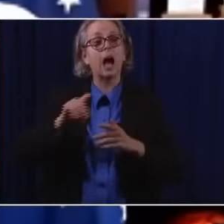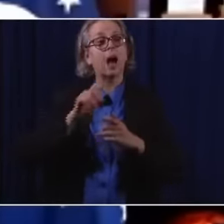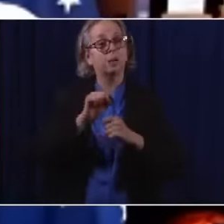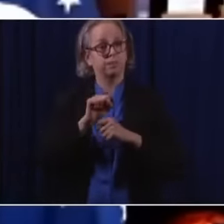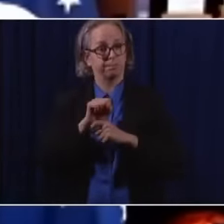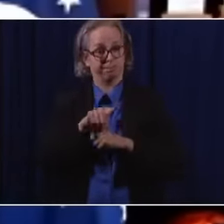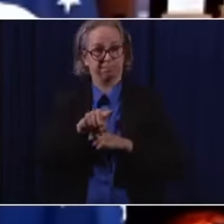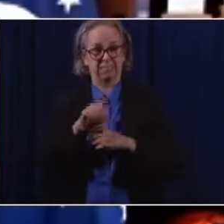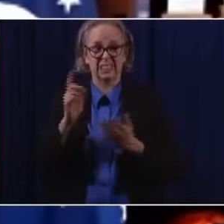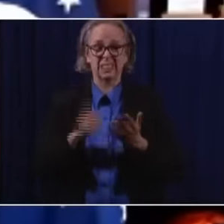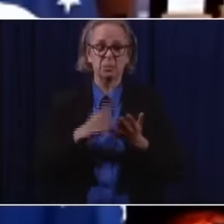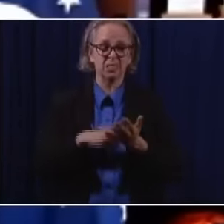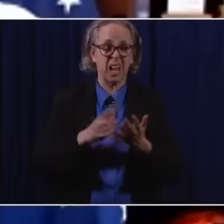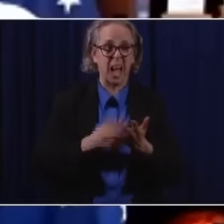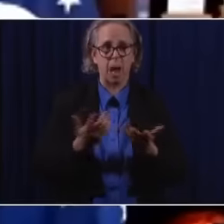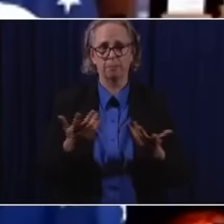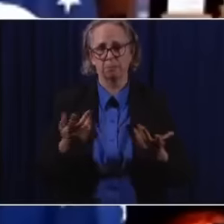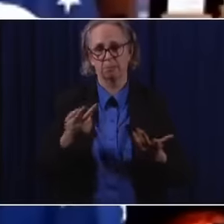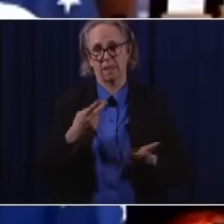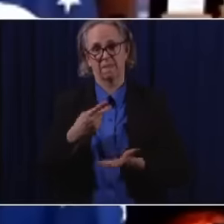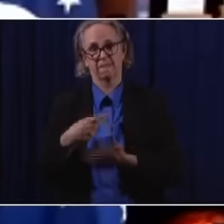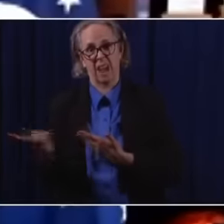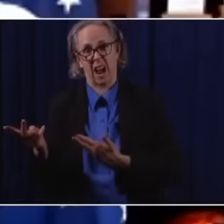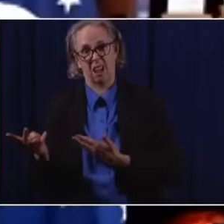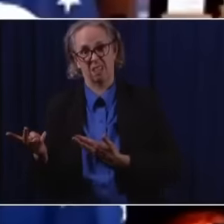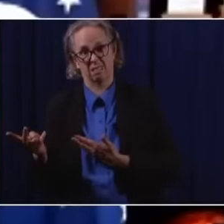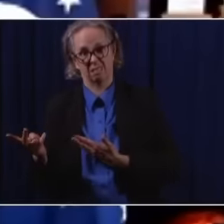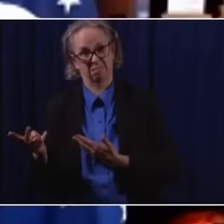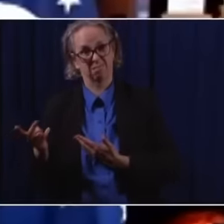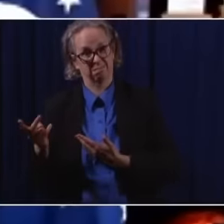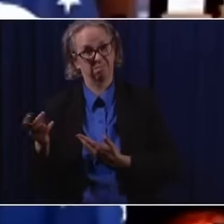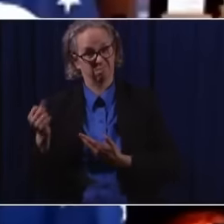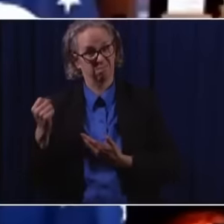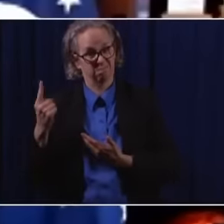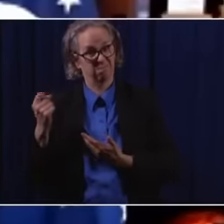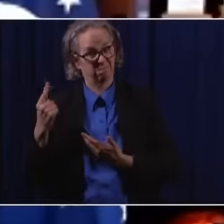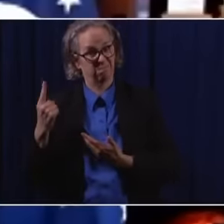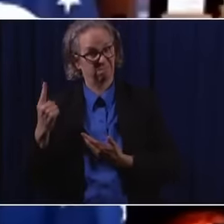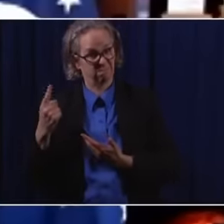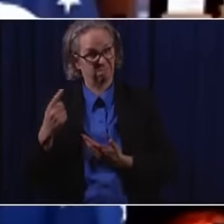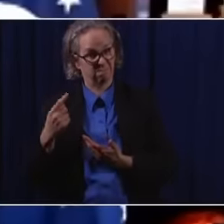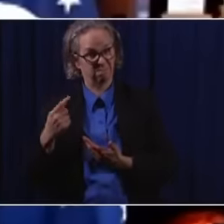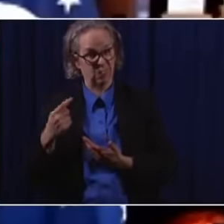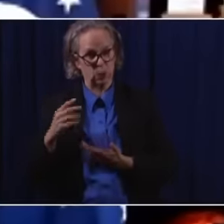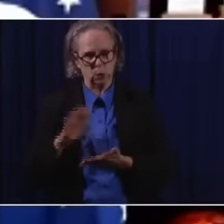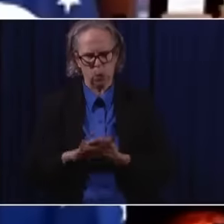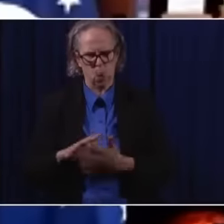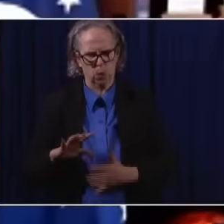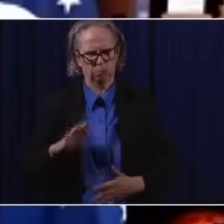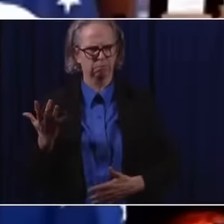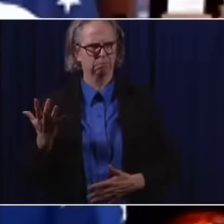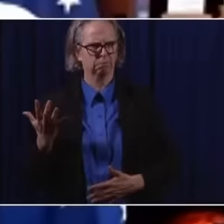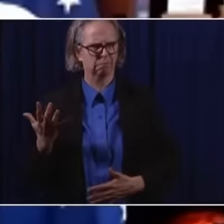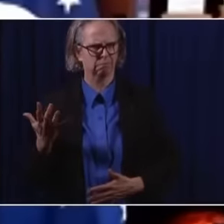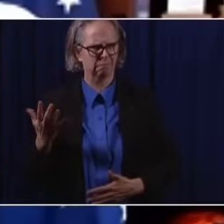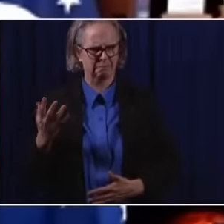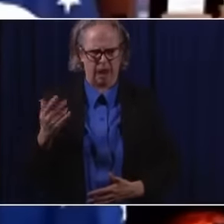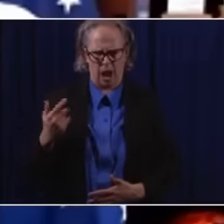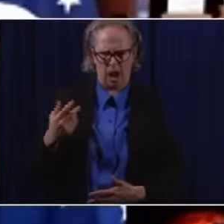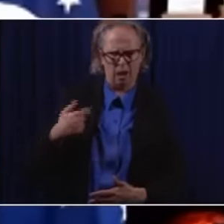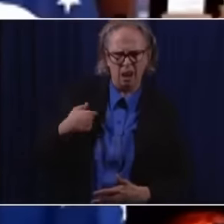and we know nobody in school likes to get a failing grade. And what the Athletic Association